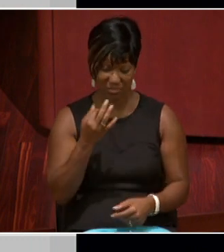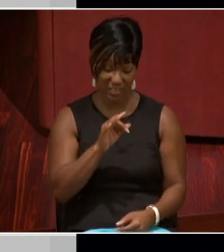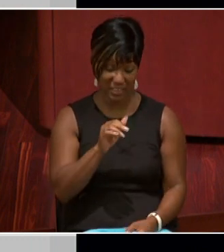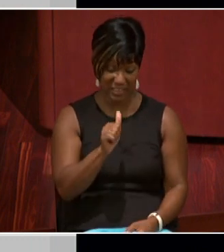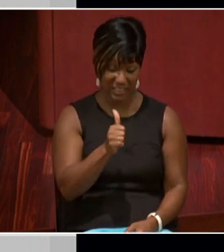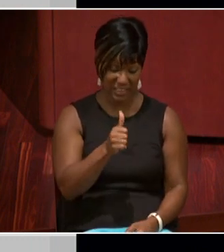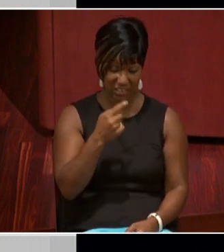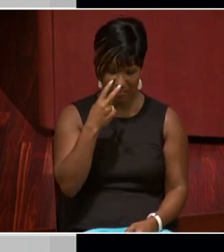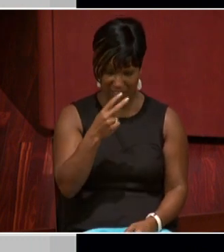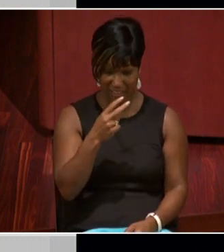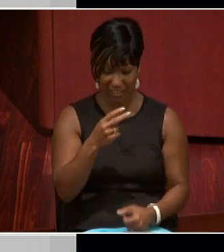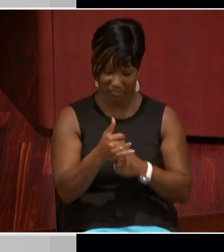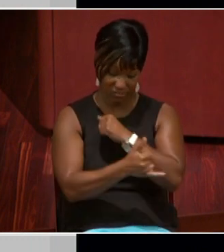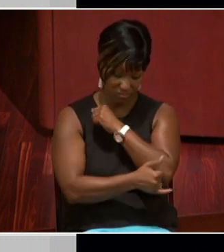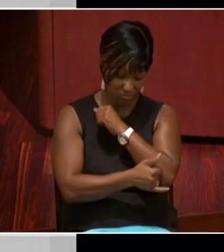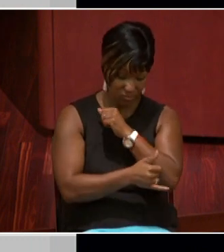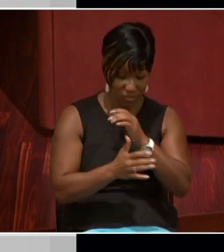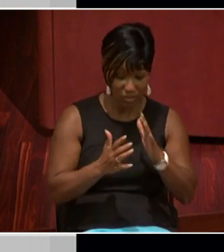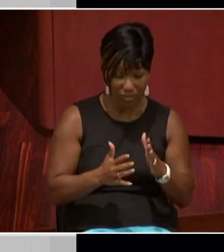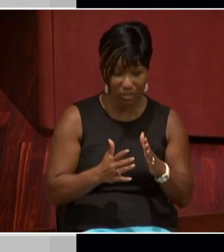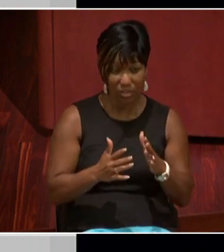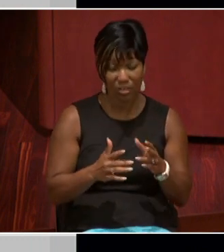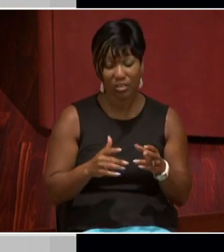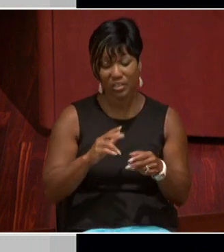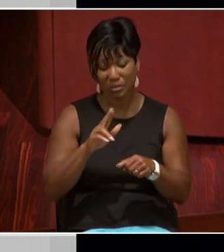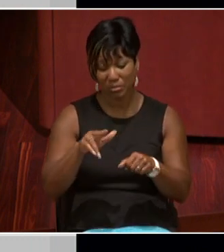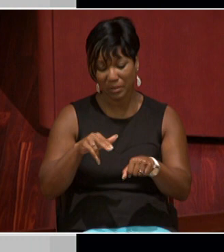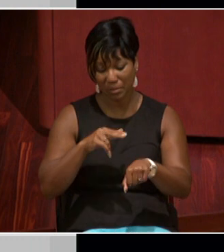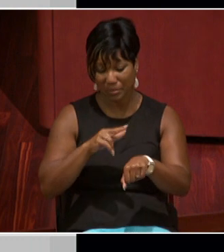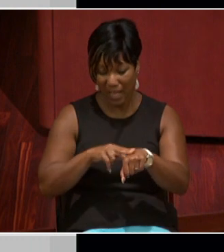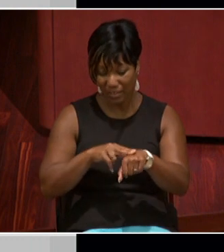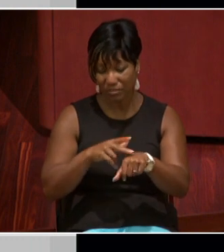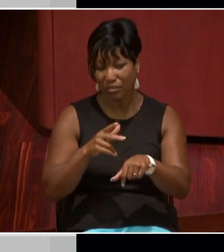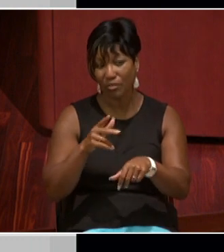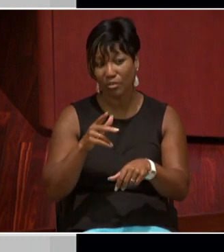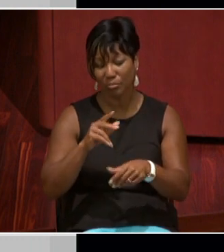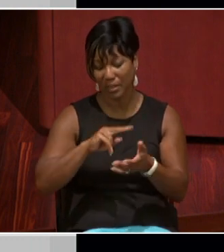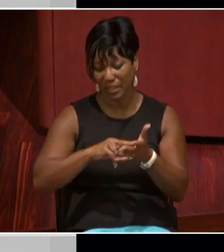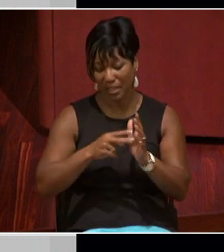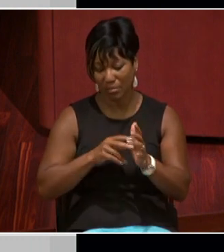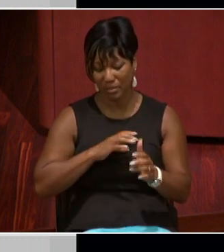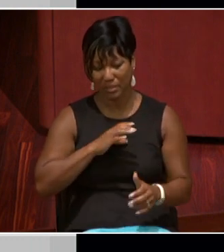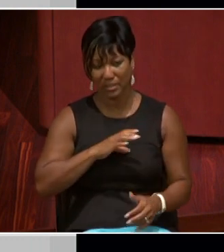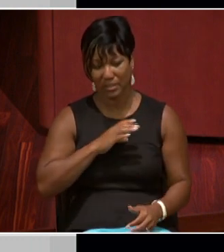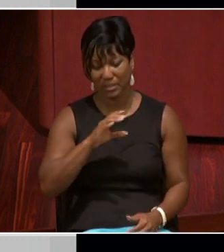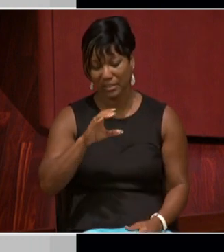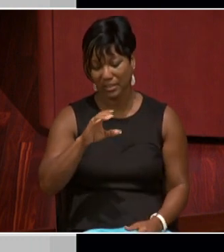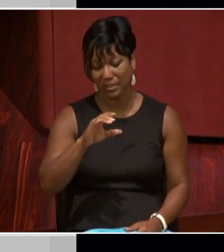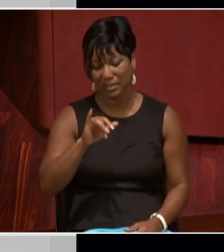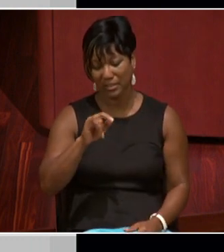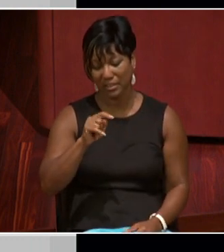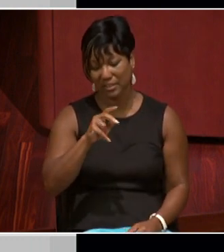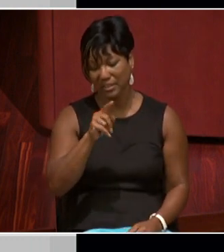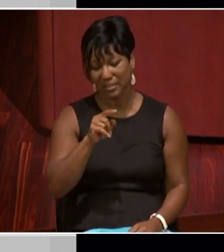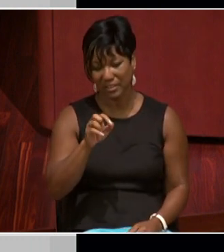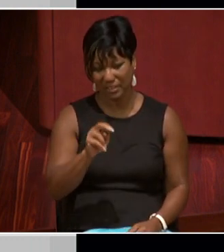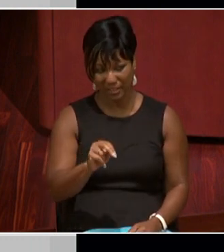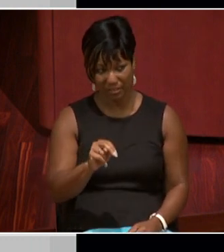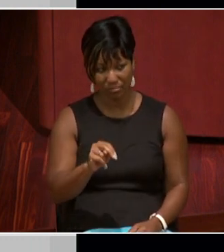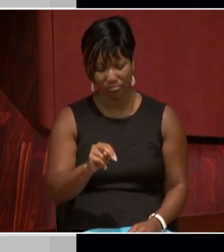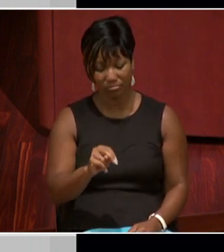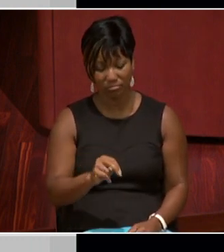see an alien, by 1920 you see that they've naturalized, you know that sometime in that 10-year window they became a U.S. citizen.